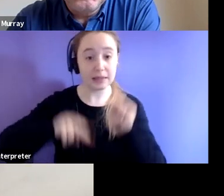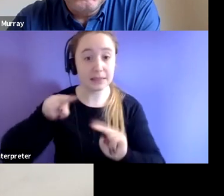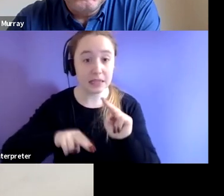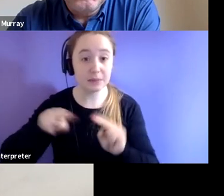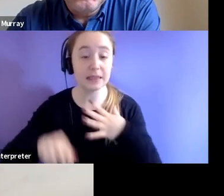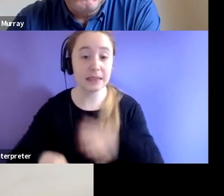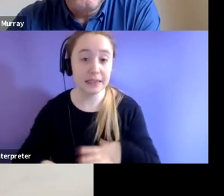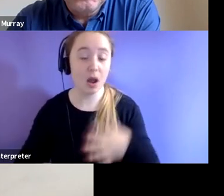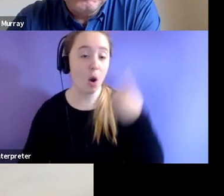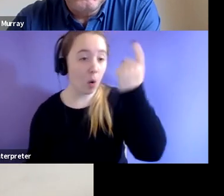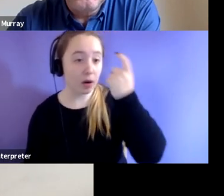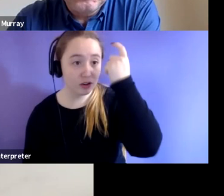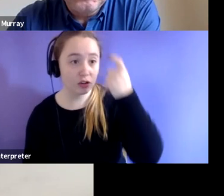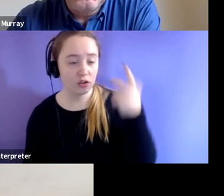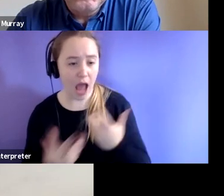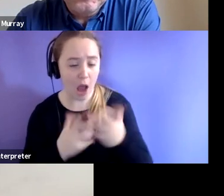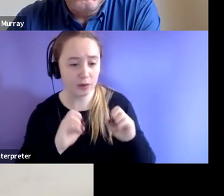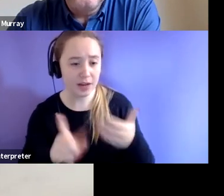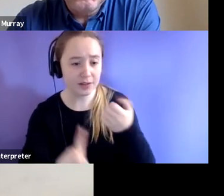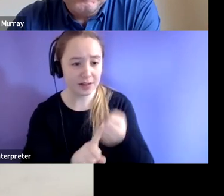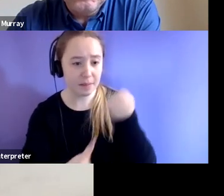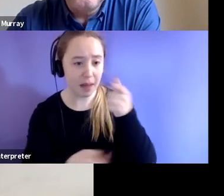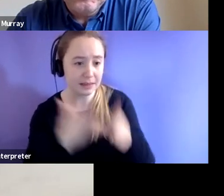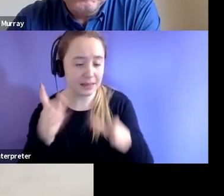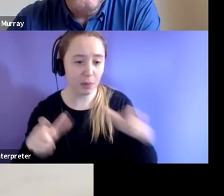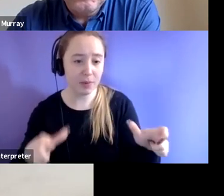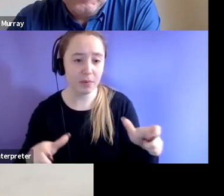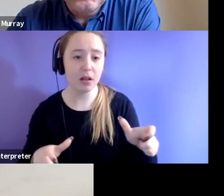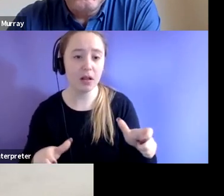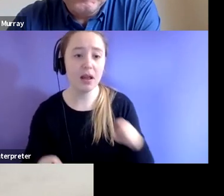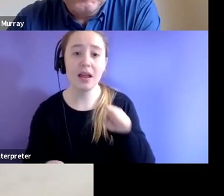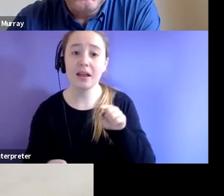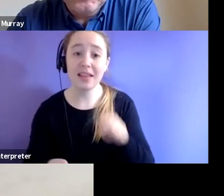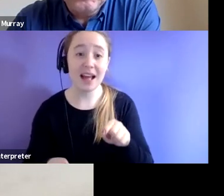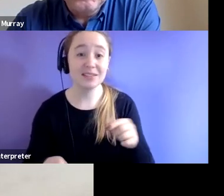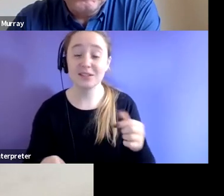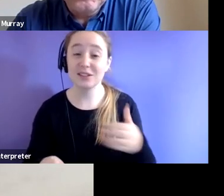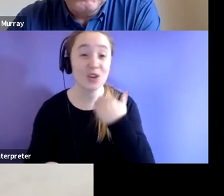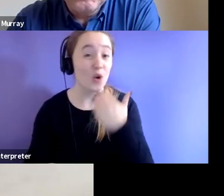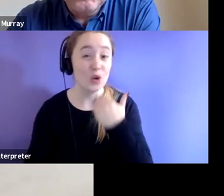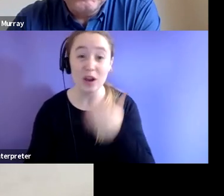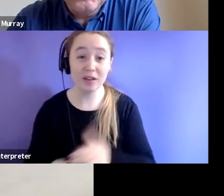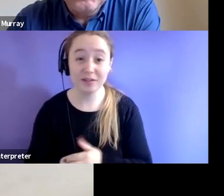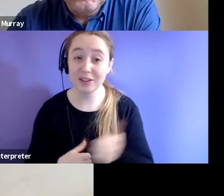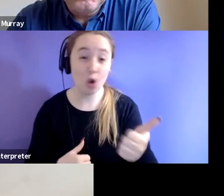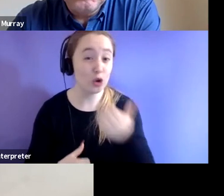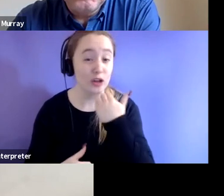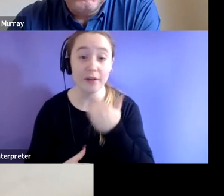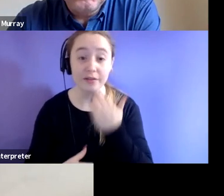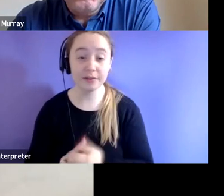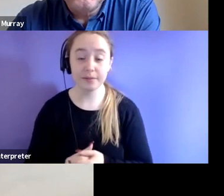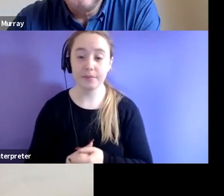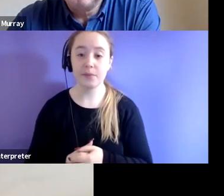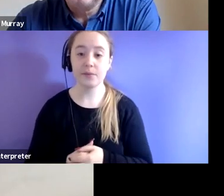simply considering how services impact disabled people, it's simply not done good enough.